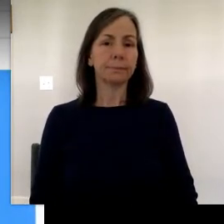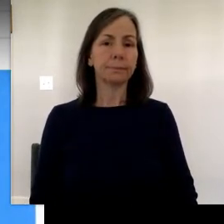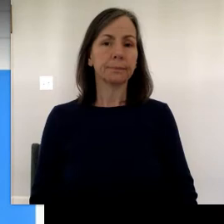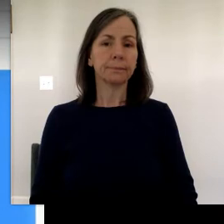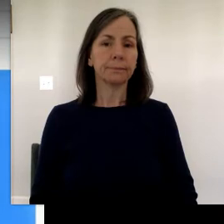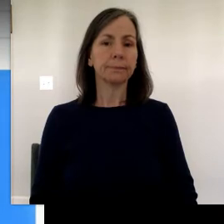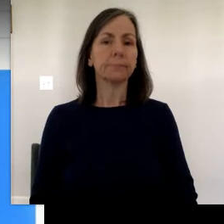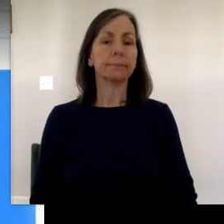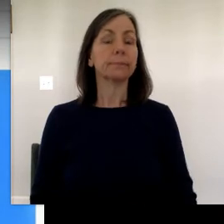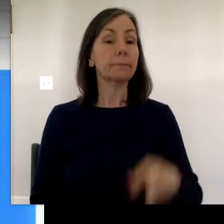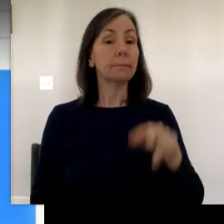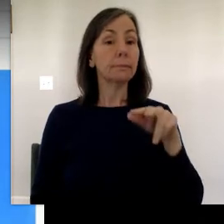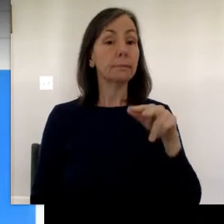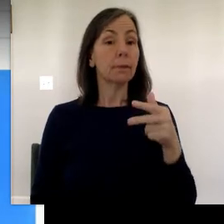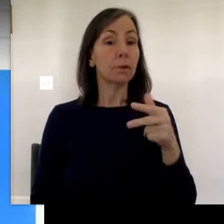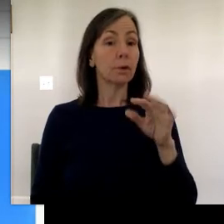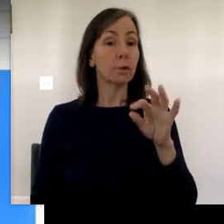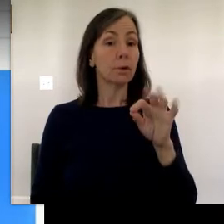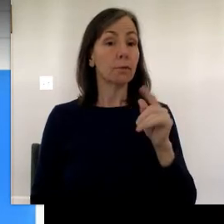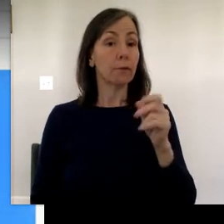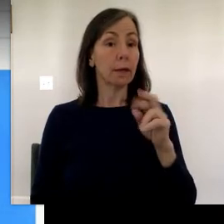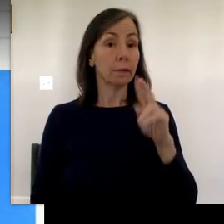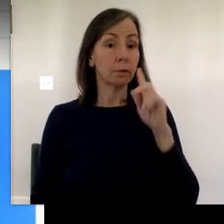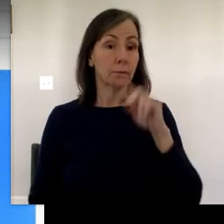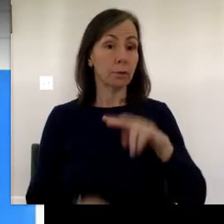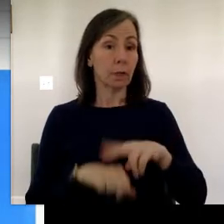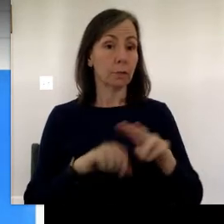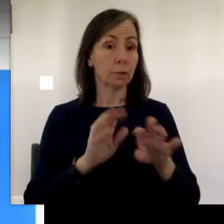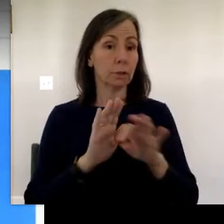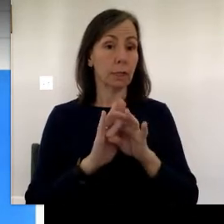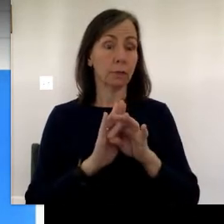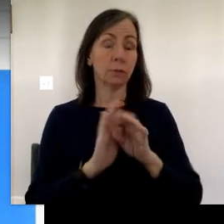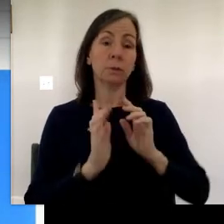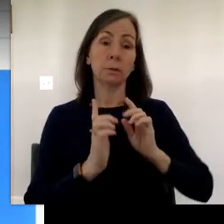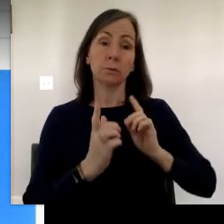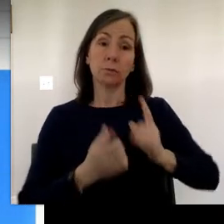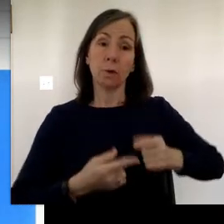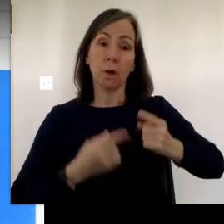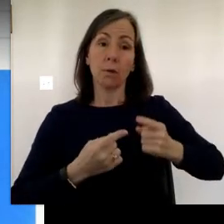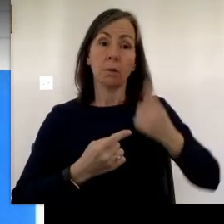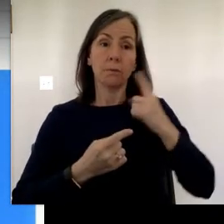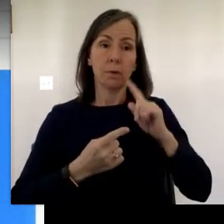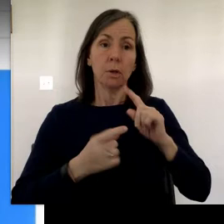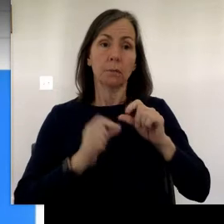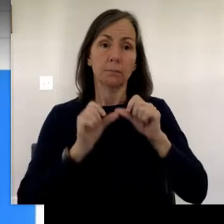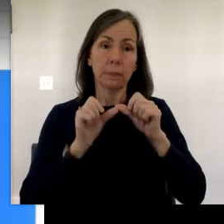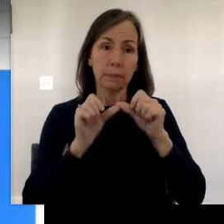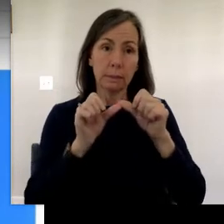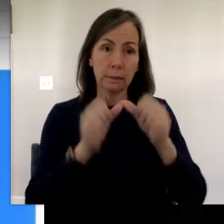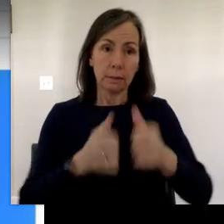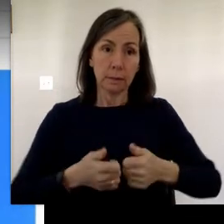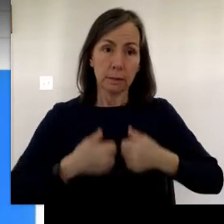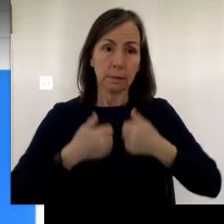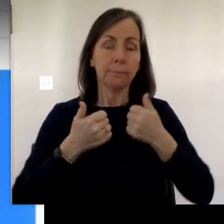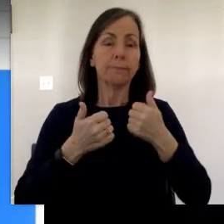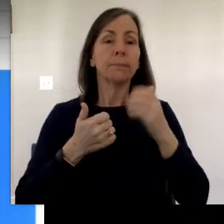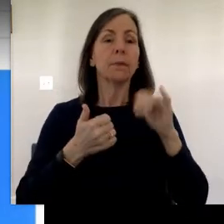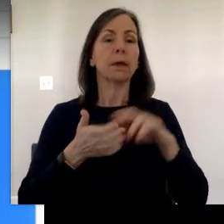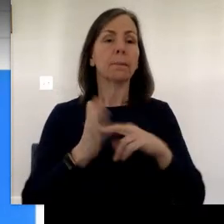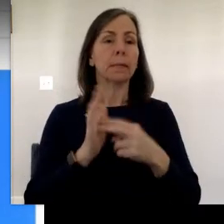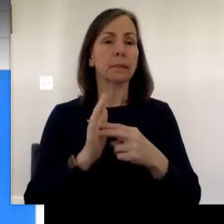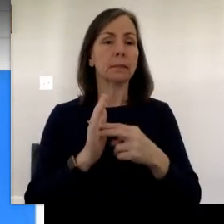The third factor in natural selection is the struggle for existence, and that leads to